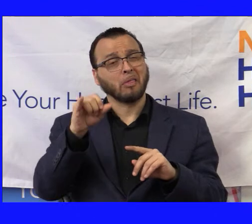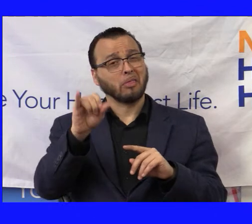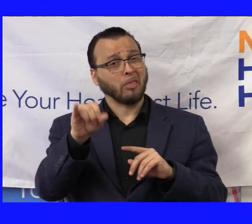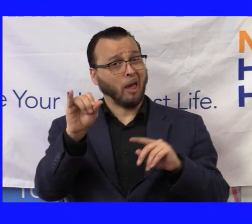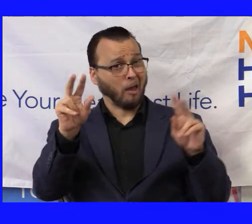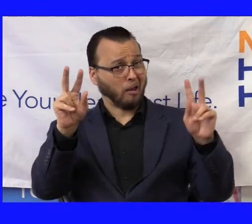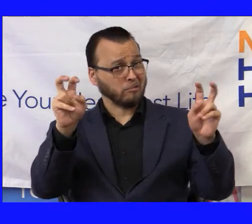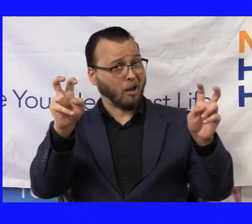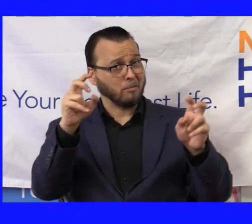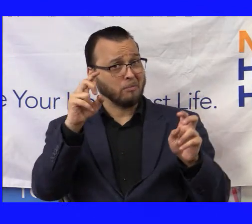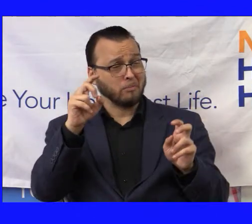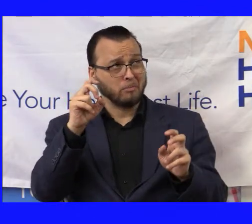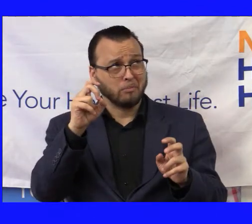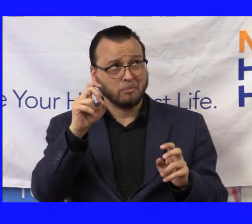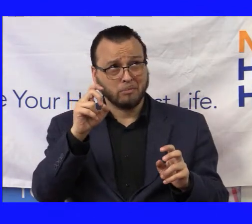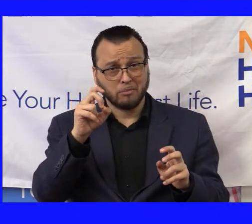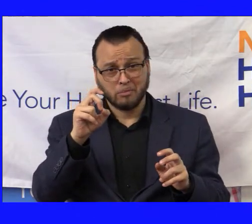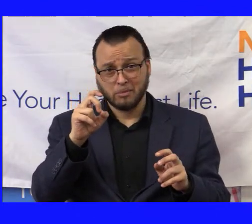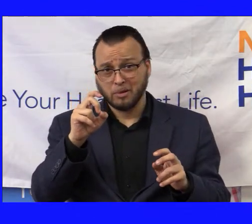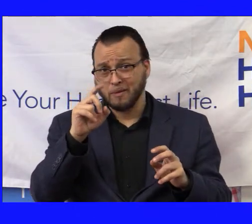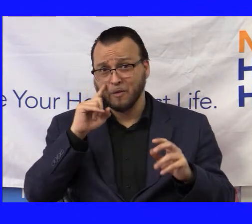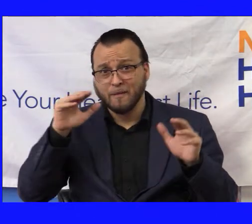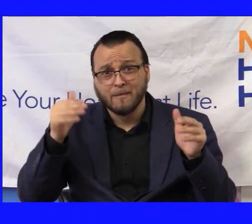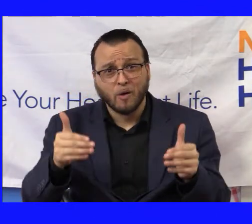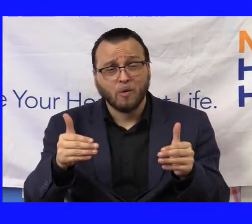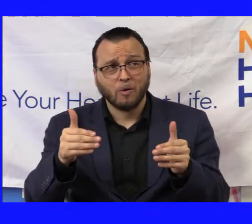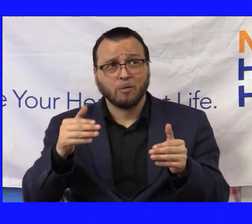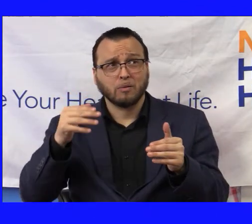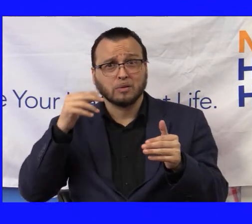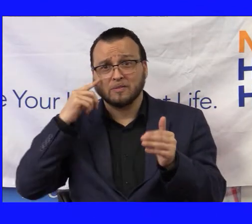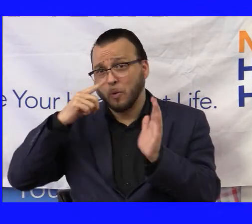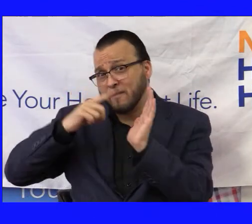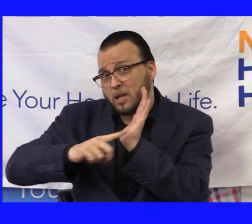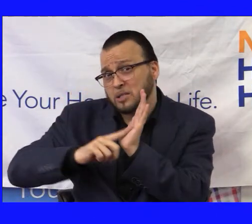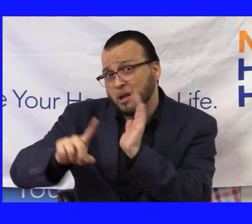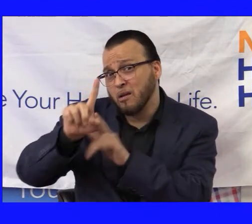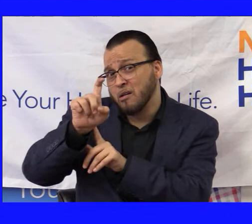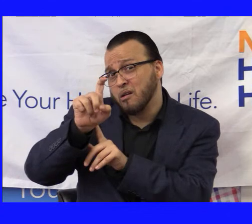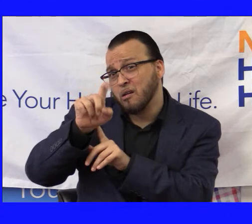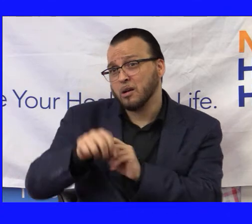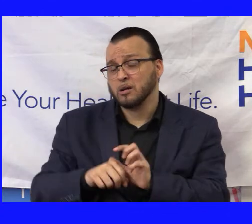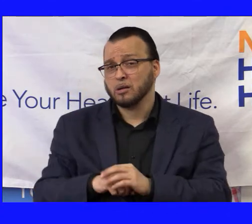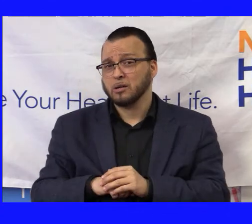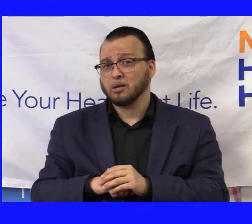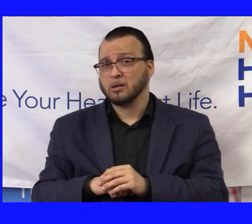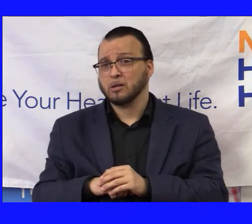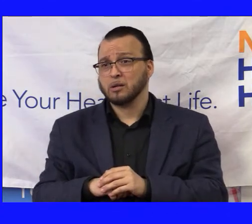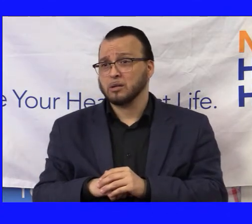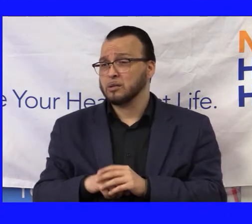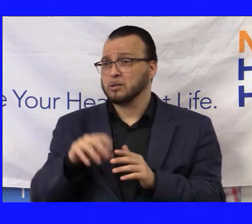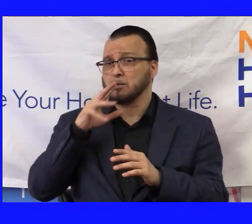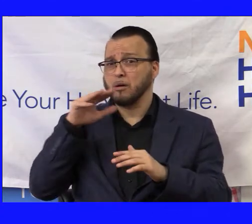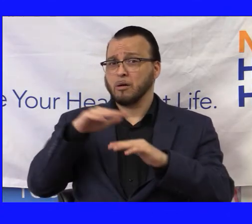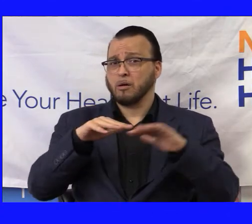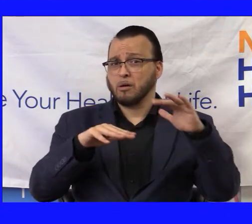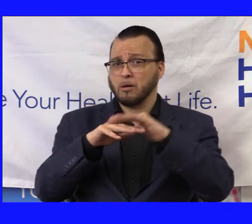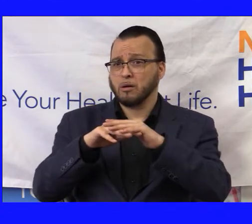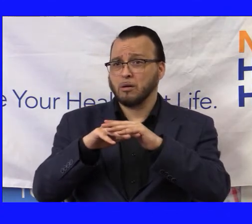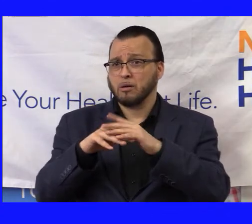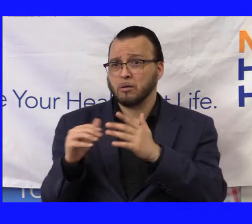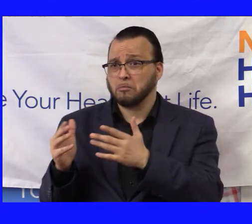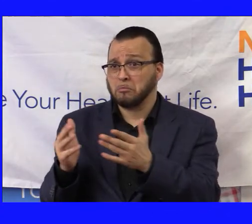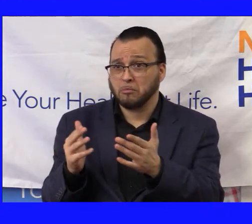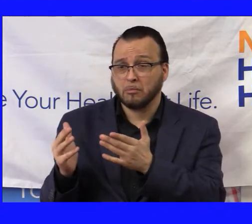for focus and investigation? Hi, Sally. It's oh, go ahead, I Matilda. think